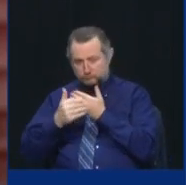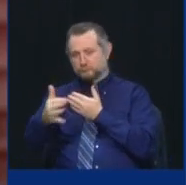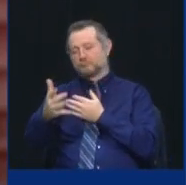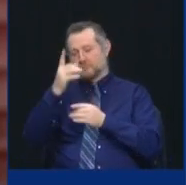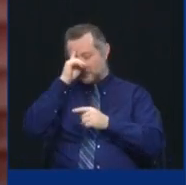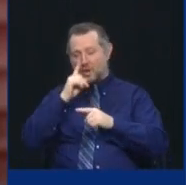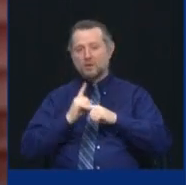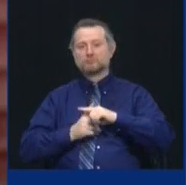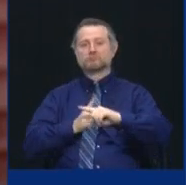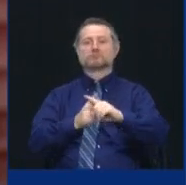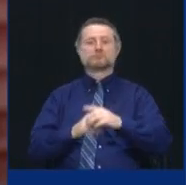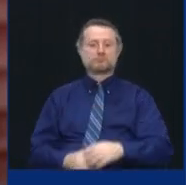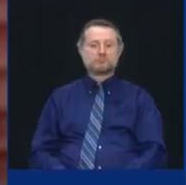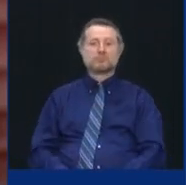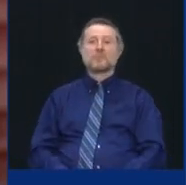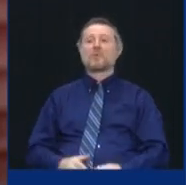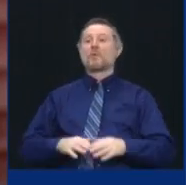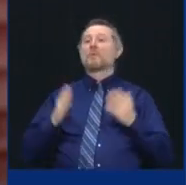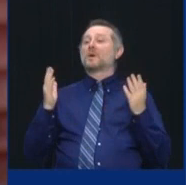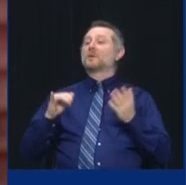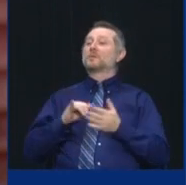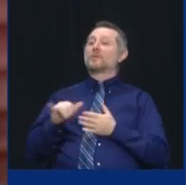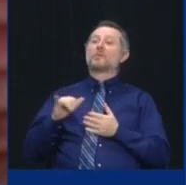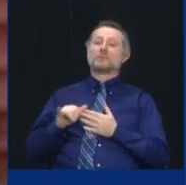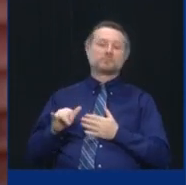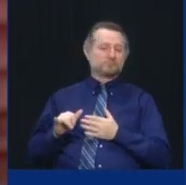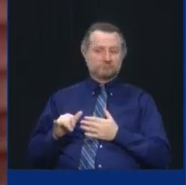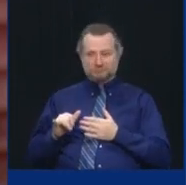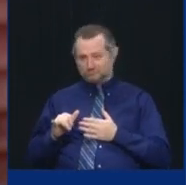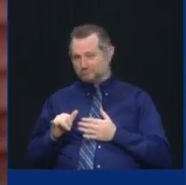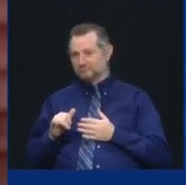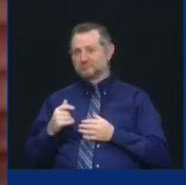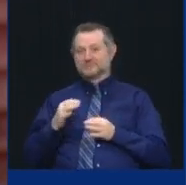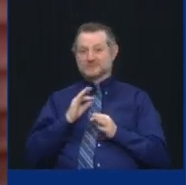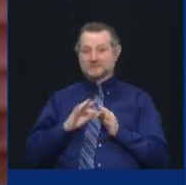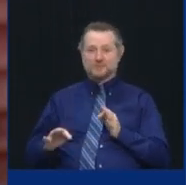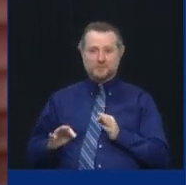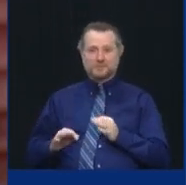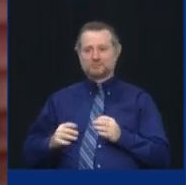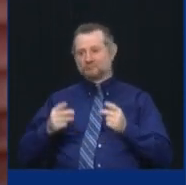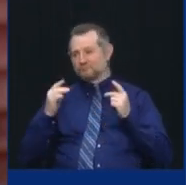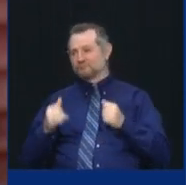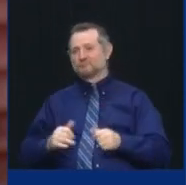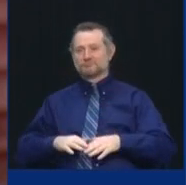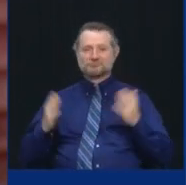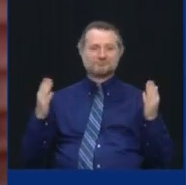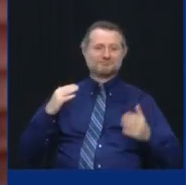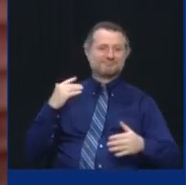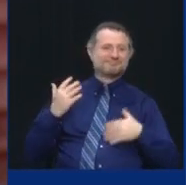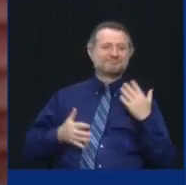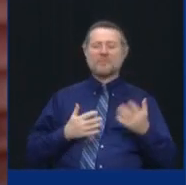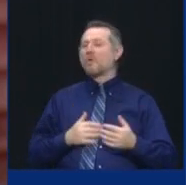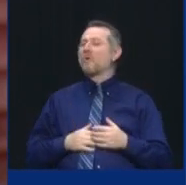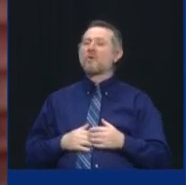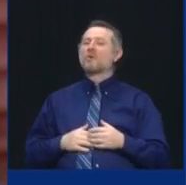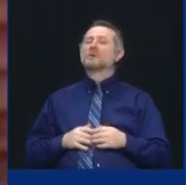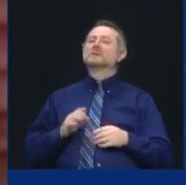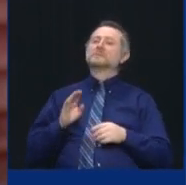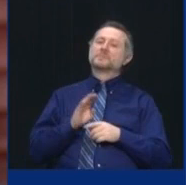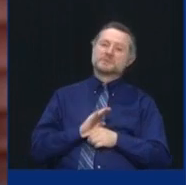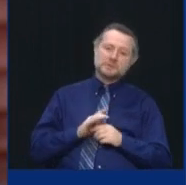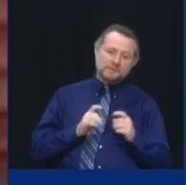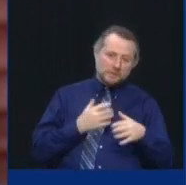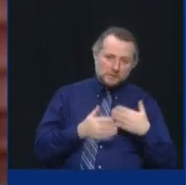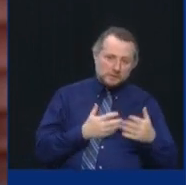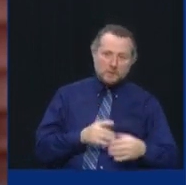Reopening New York, how do you reopen New York? It's not that simple. It's not one switch. You have to open the businesses, you have to open the offices,